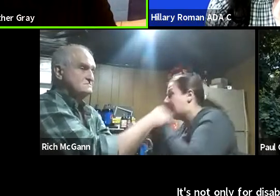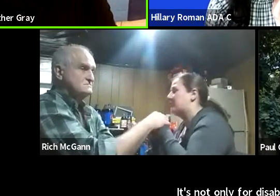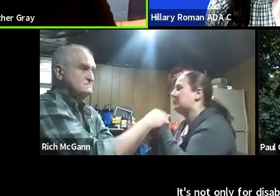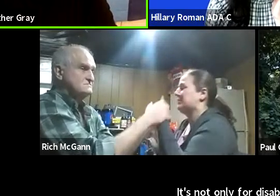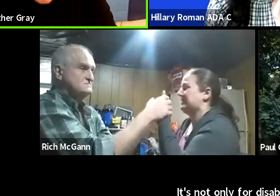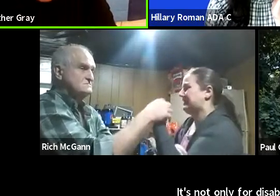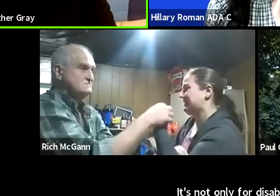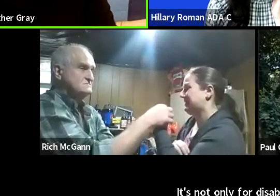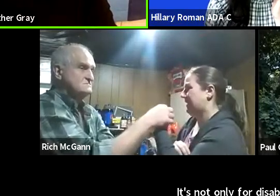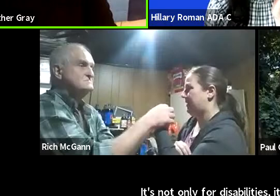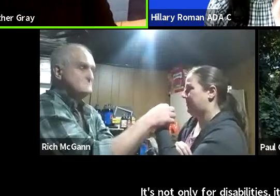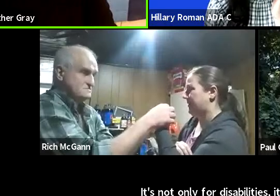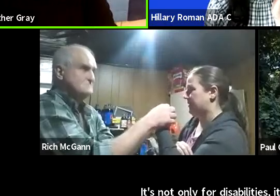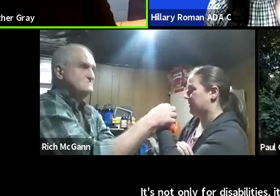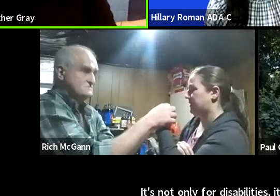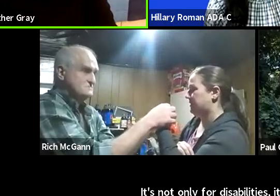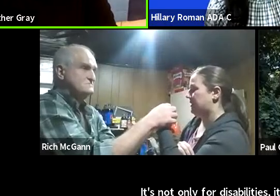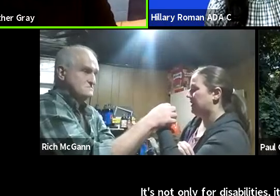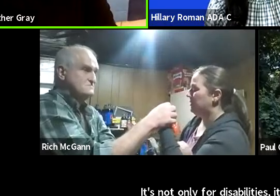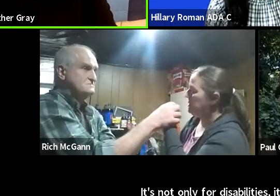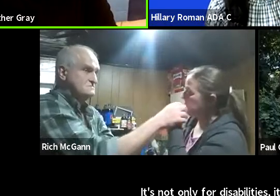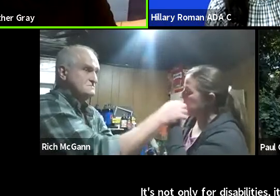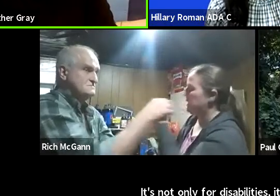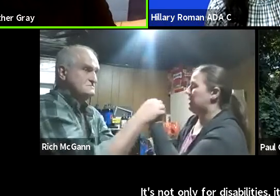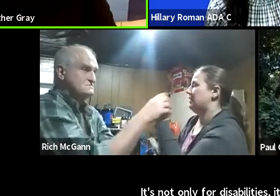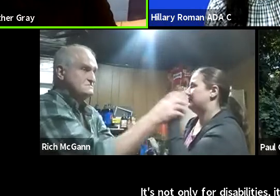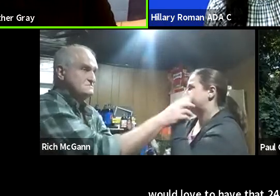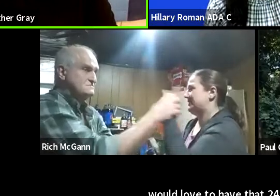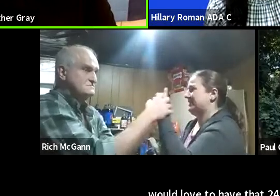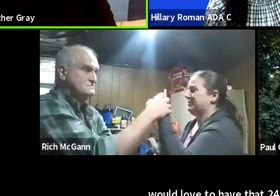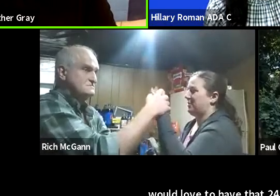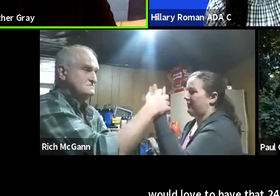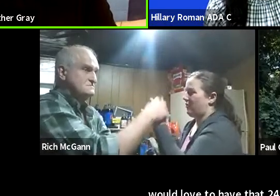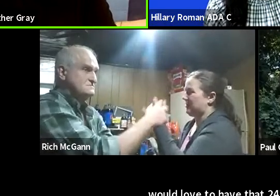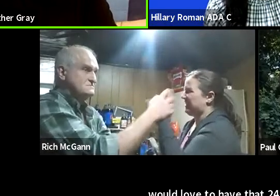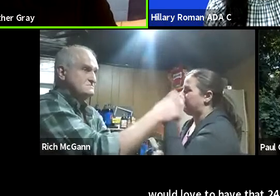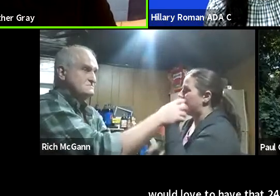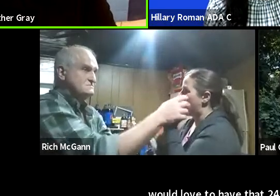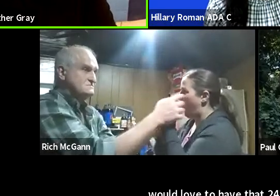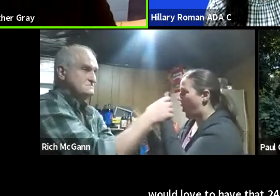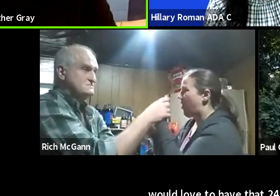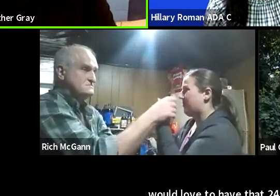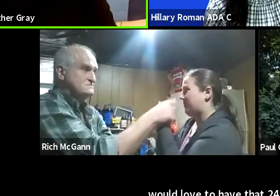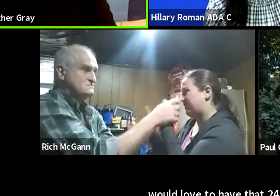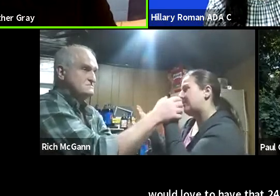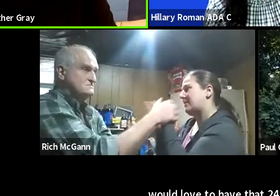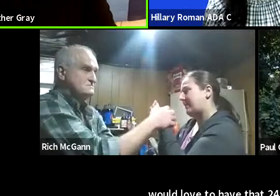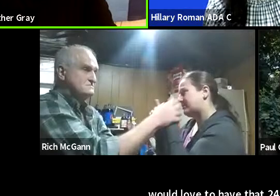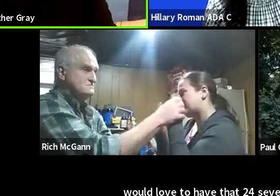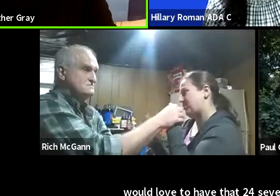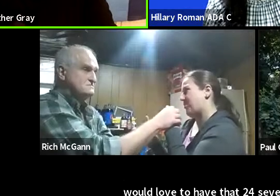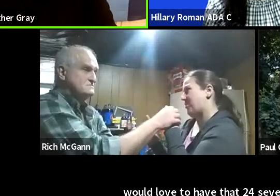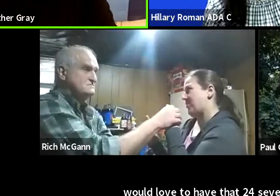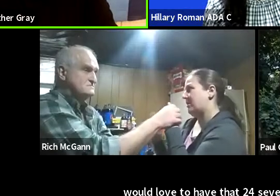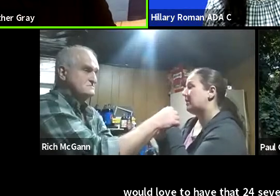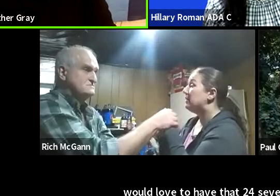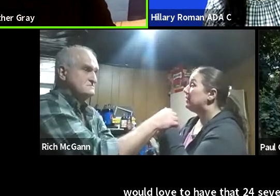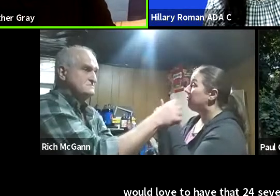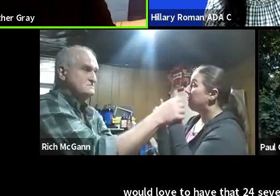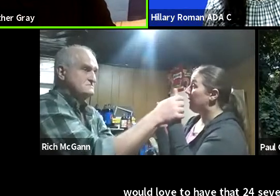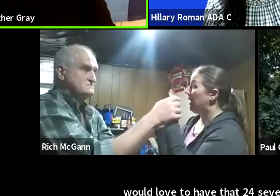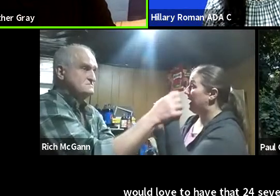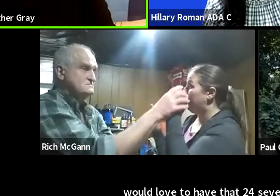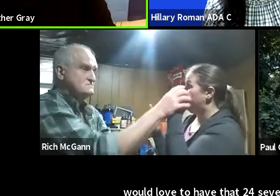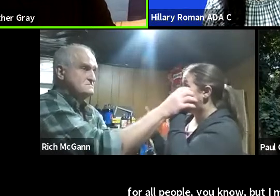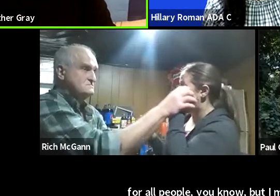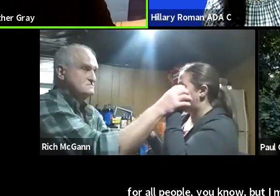So we would love to have that 24/7 access for everyone, for all people. You know, but I mean, if we made a rule